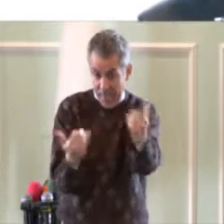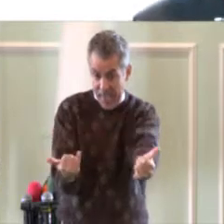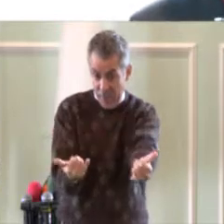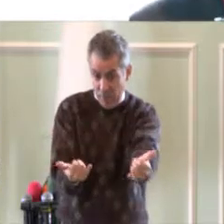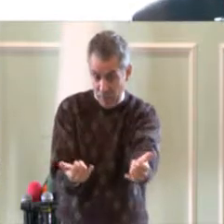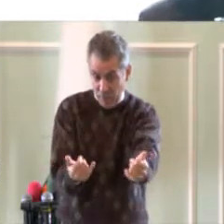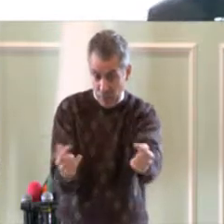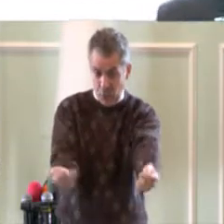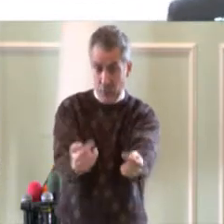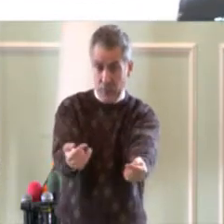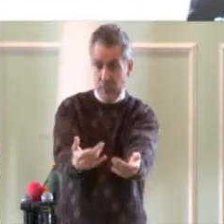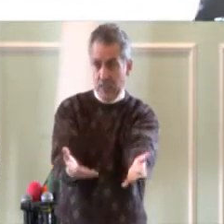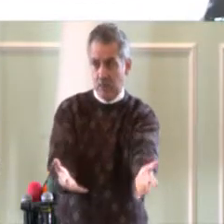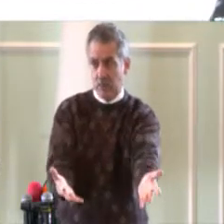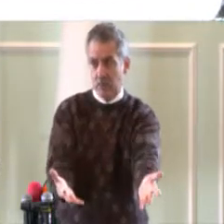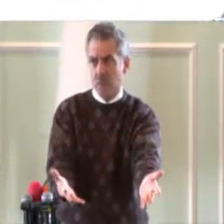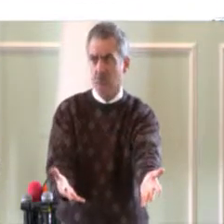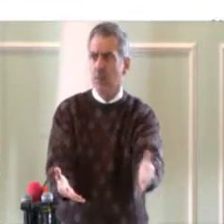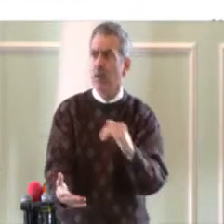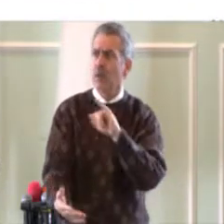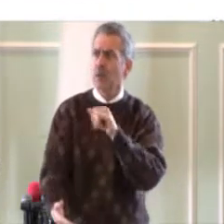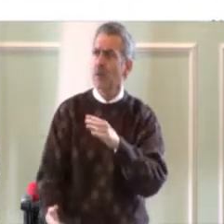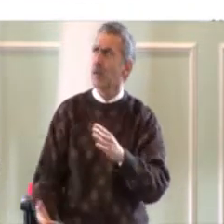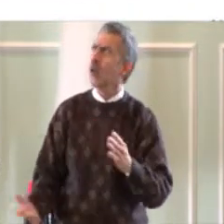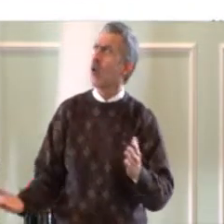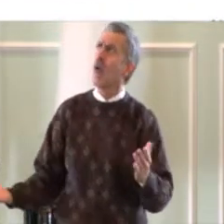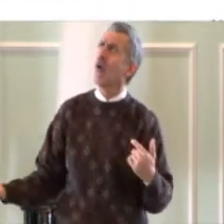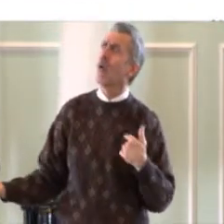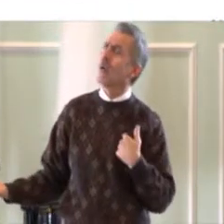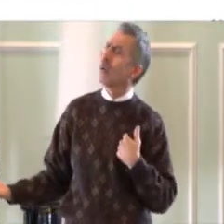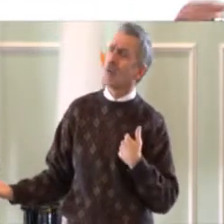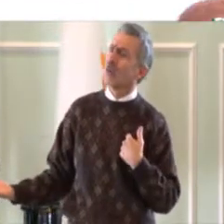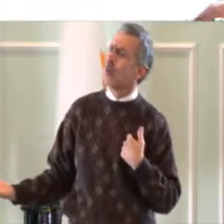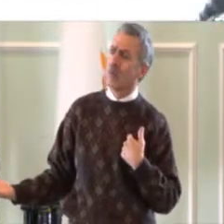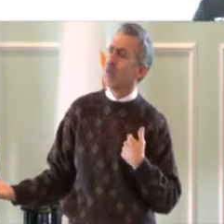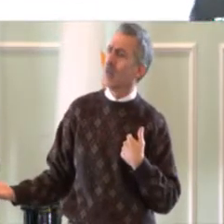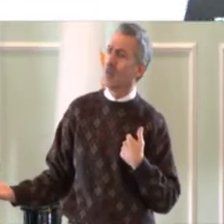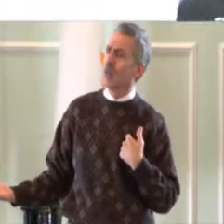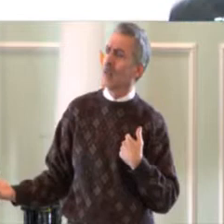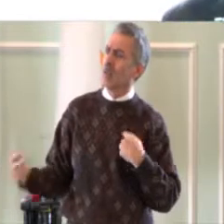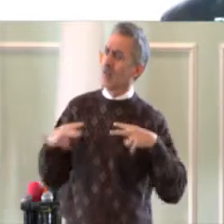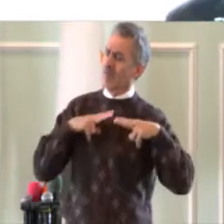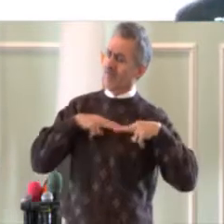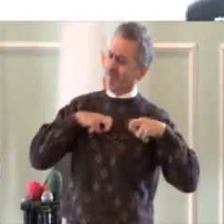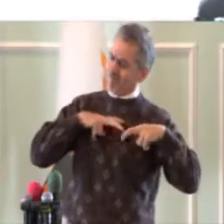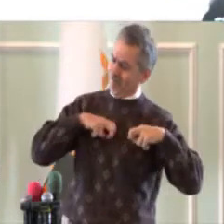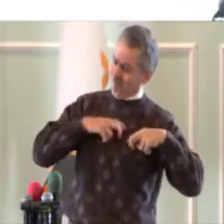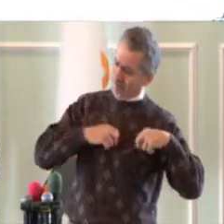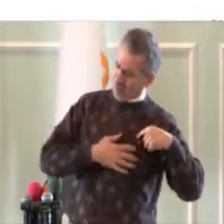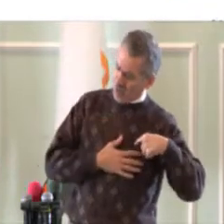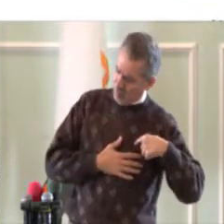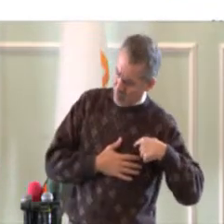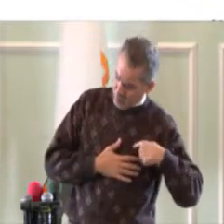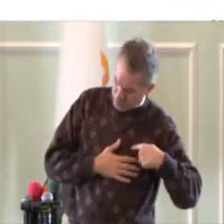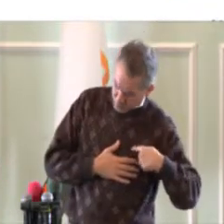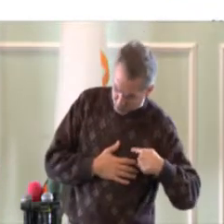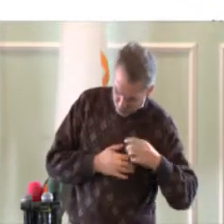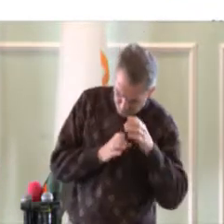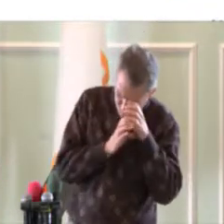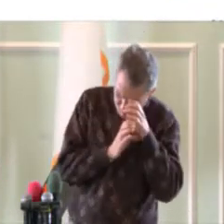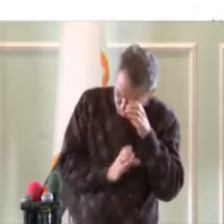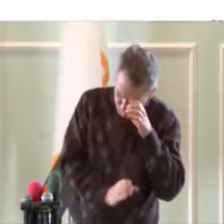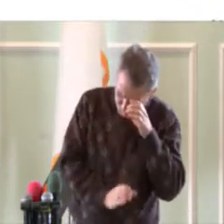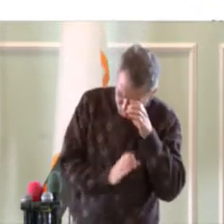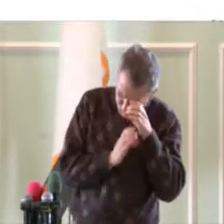sin. And Job was saying, I didn't do anything. I've looked deep into my soul, and I cannot find anything that I have